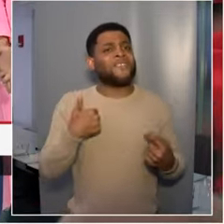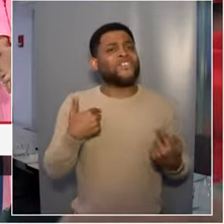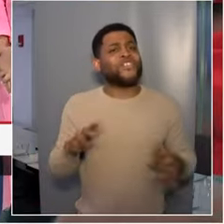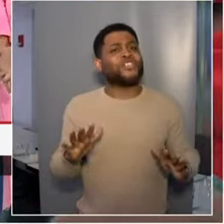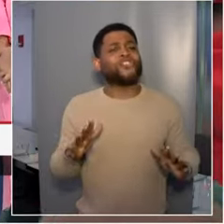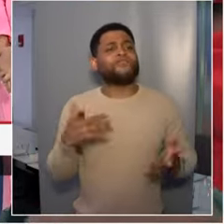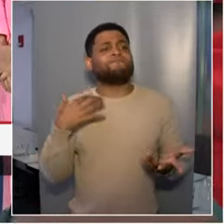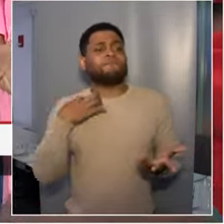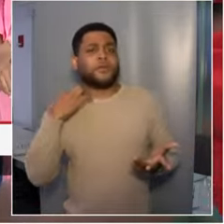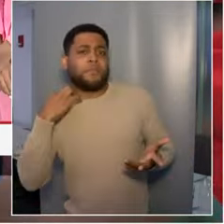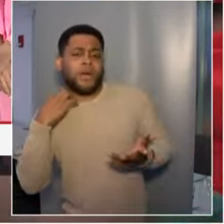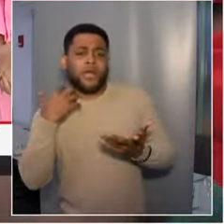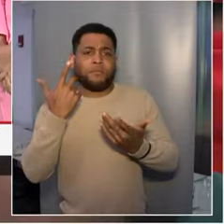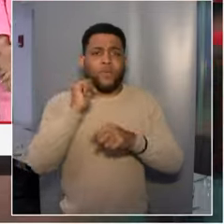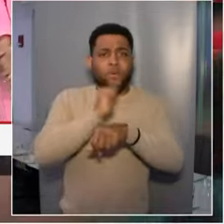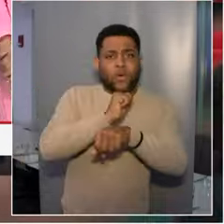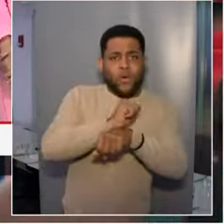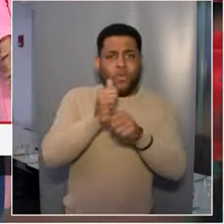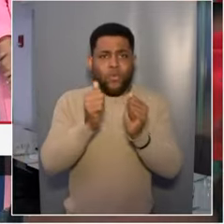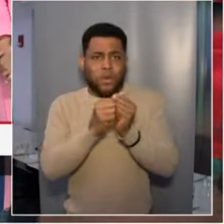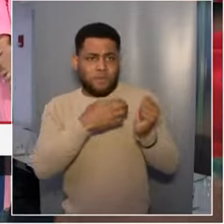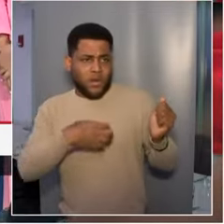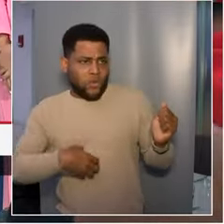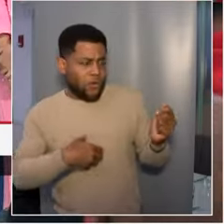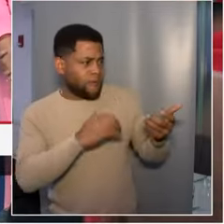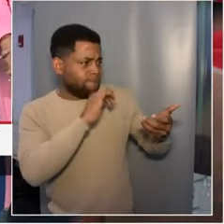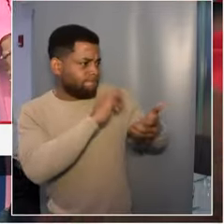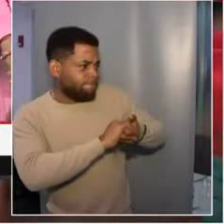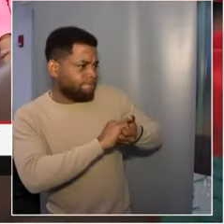go recruit companies to come back.